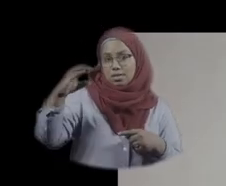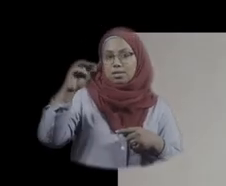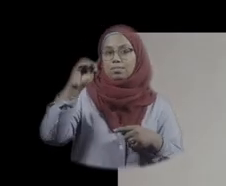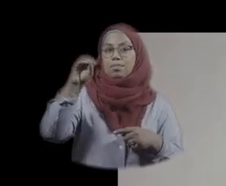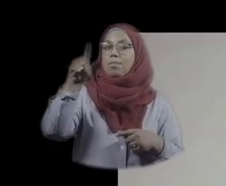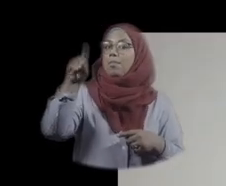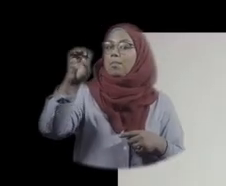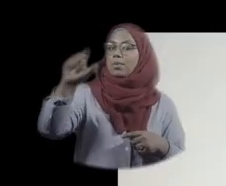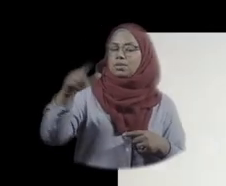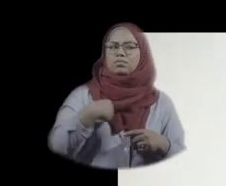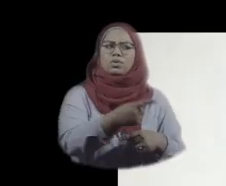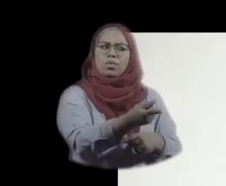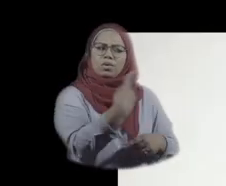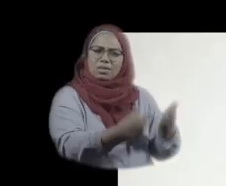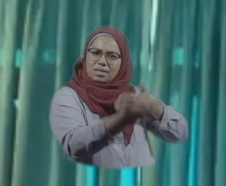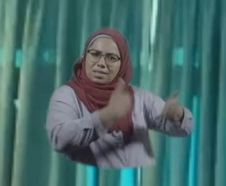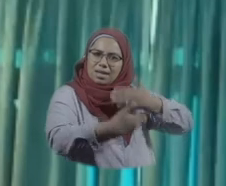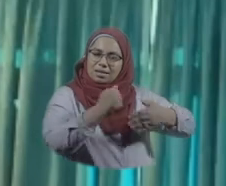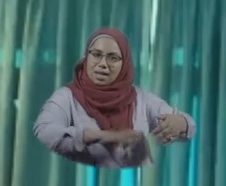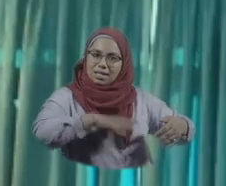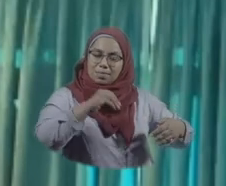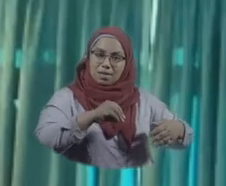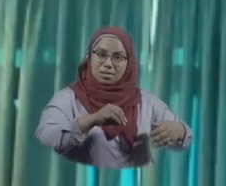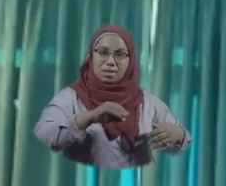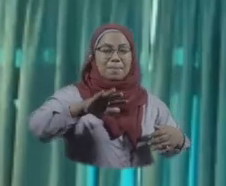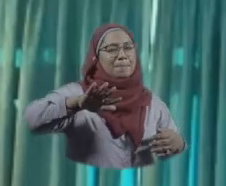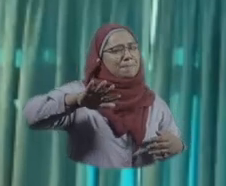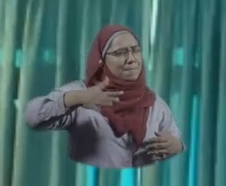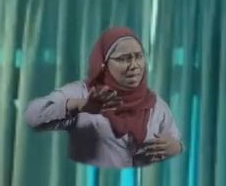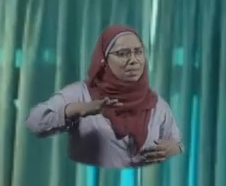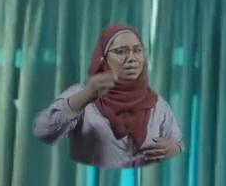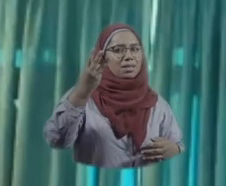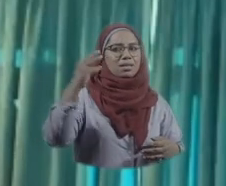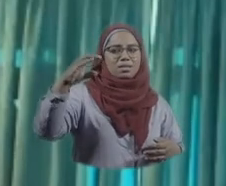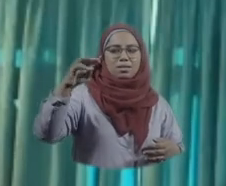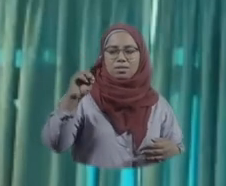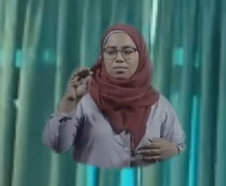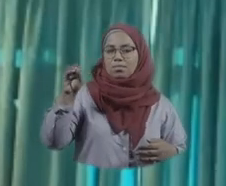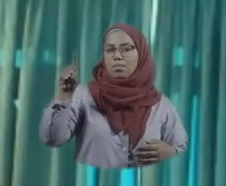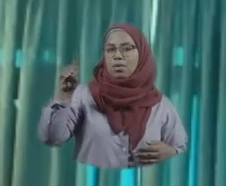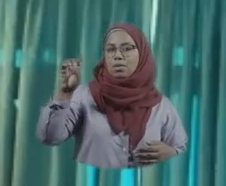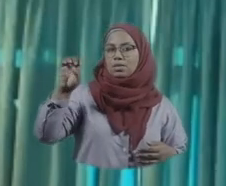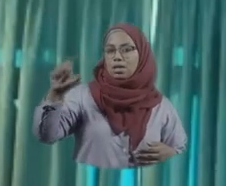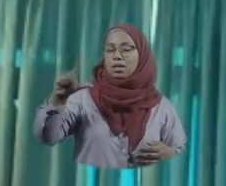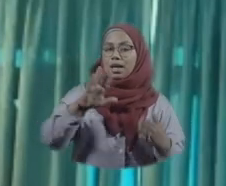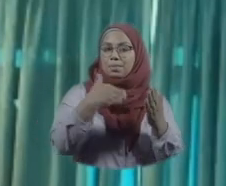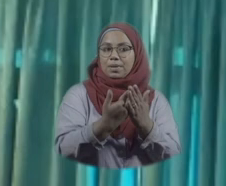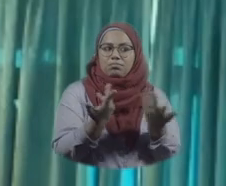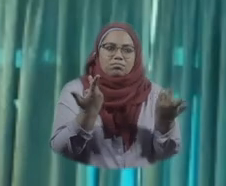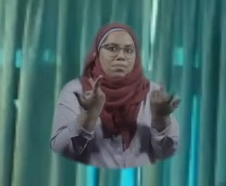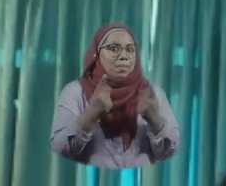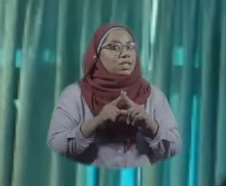3C model and your experiences, even the first experience where you thought maybe 3C model, like Guri